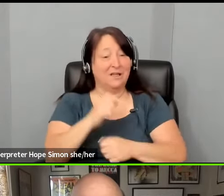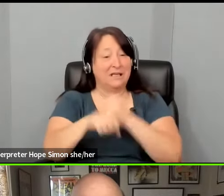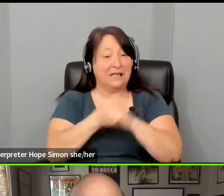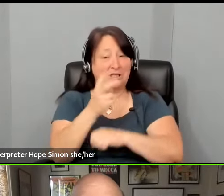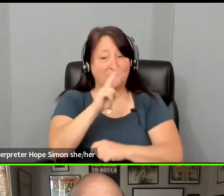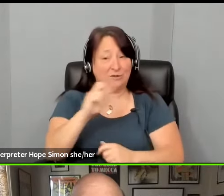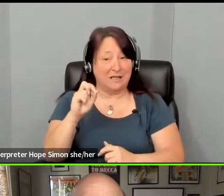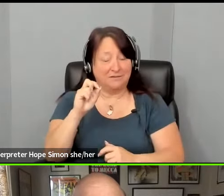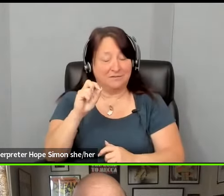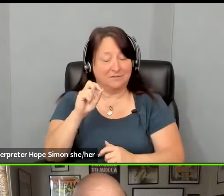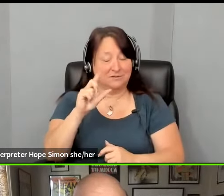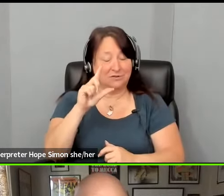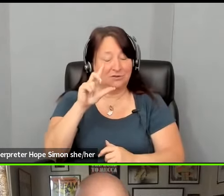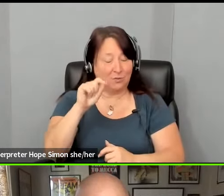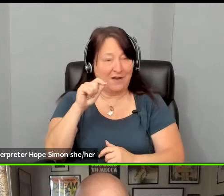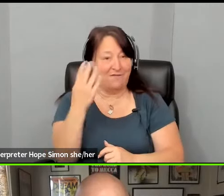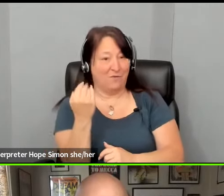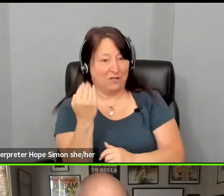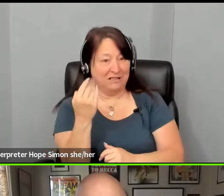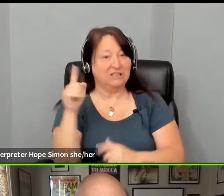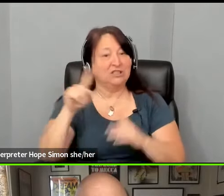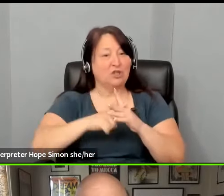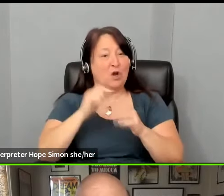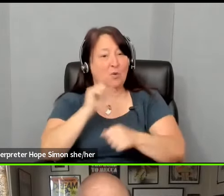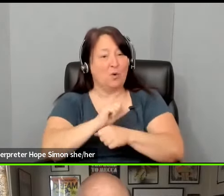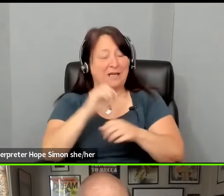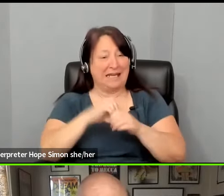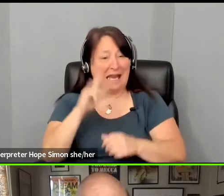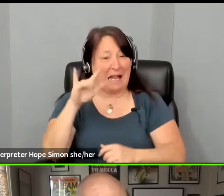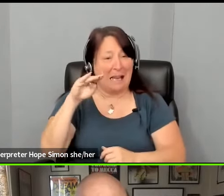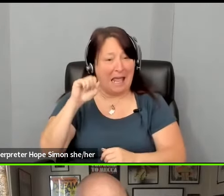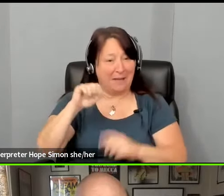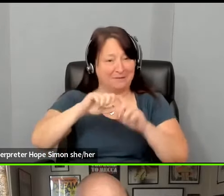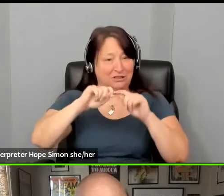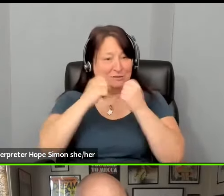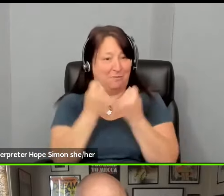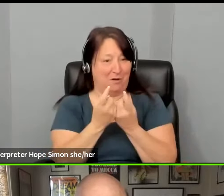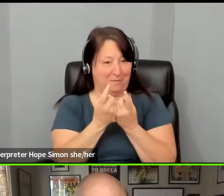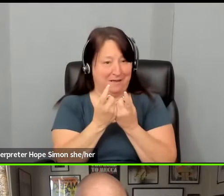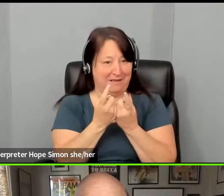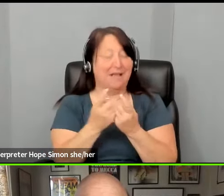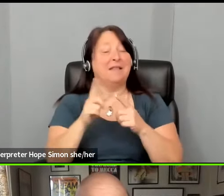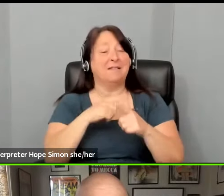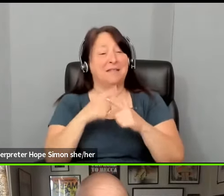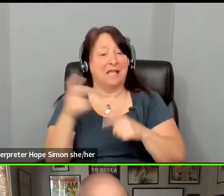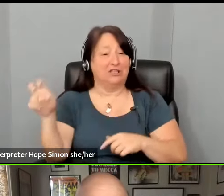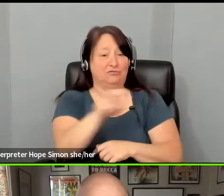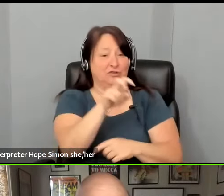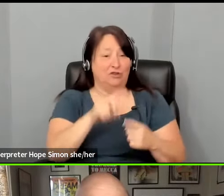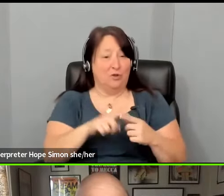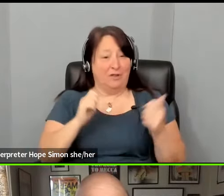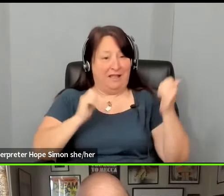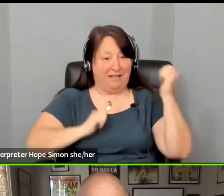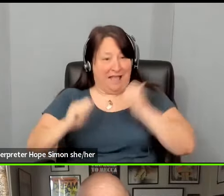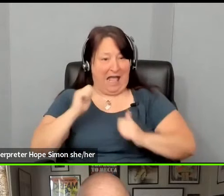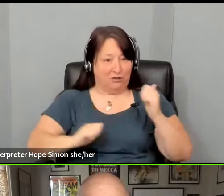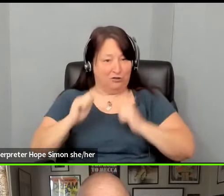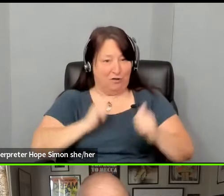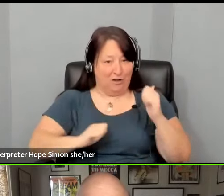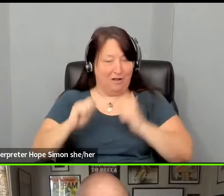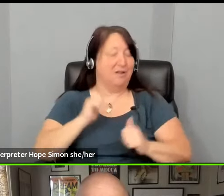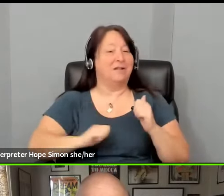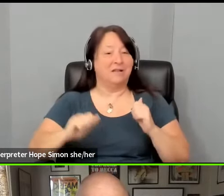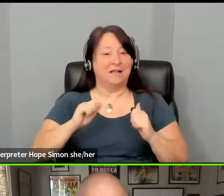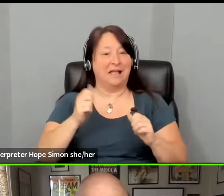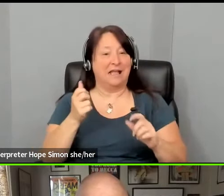the SAG-AFTRA Residuals Claims Department. She then moved to the Theatrical Contracts Department, conducting audits in connection with